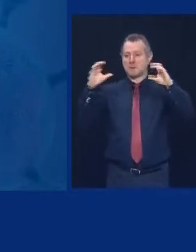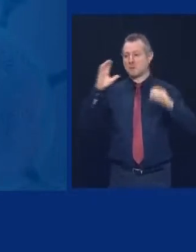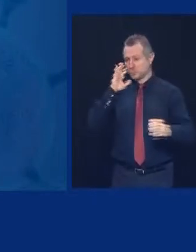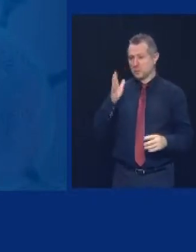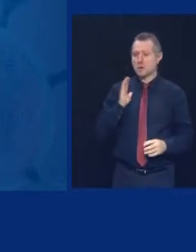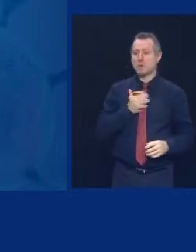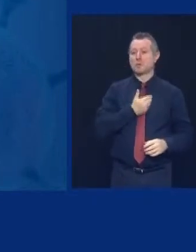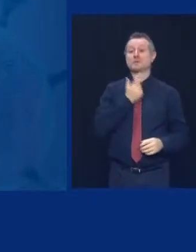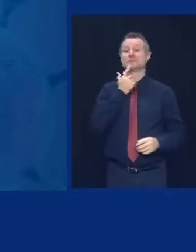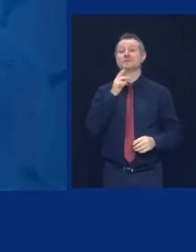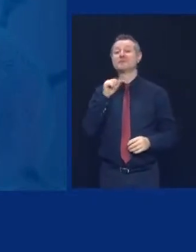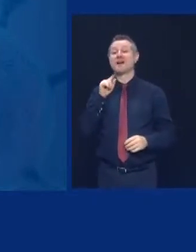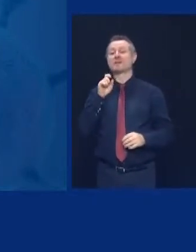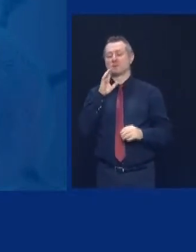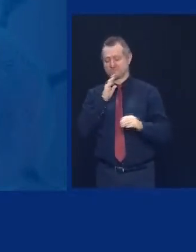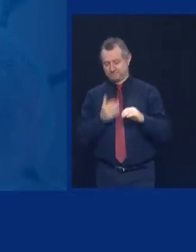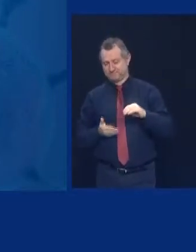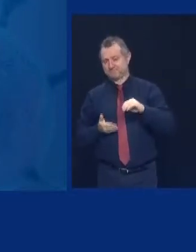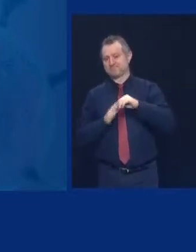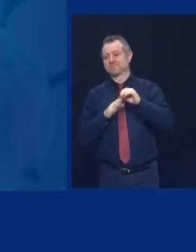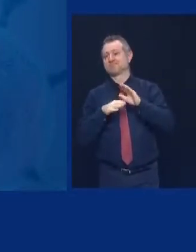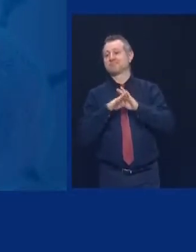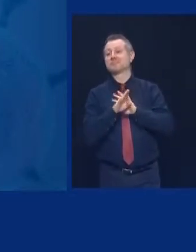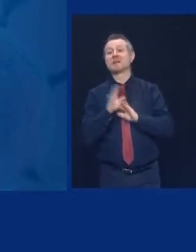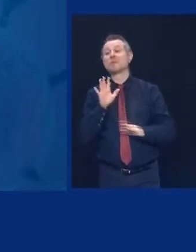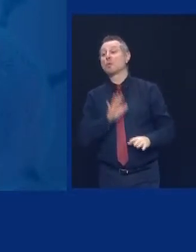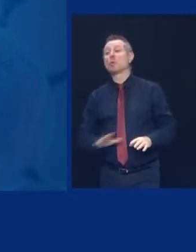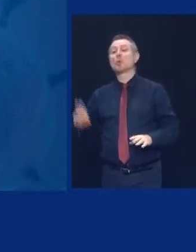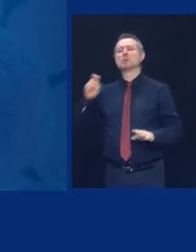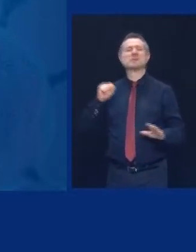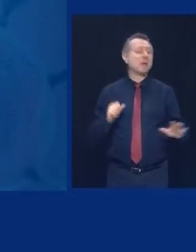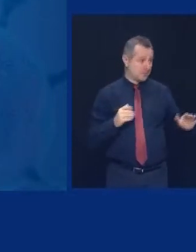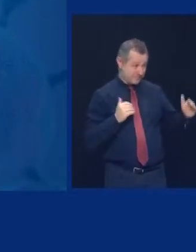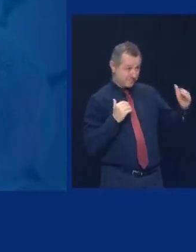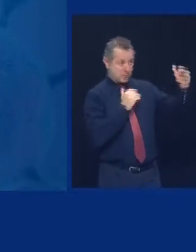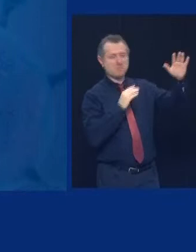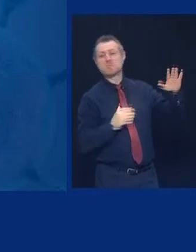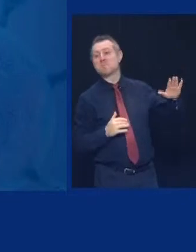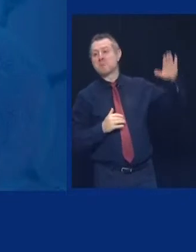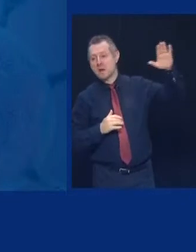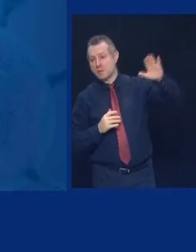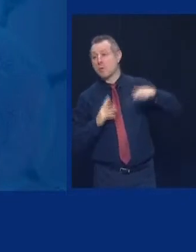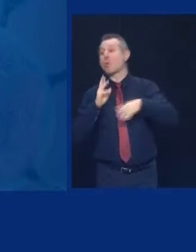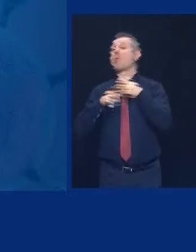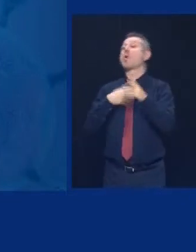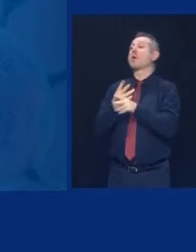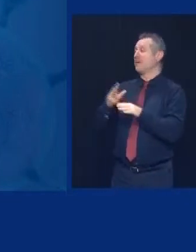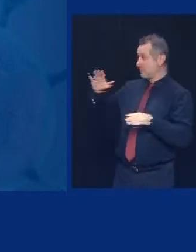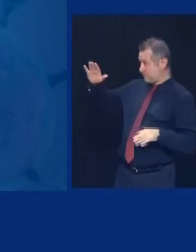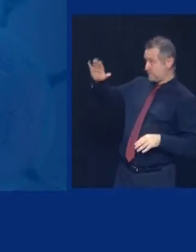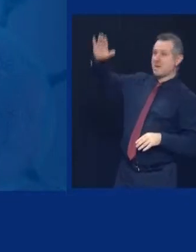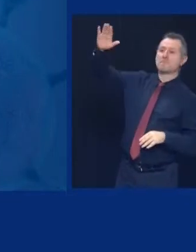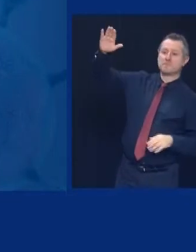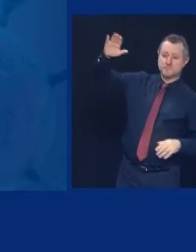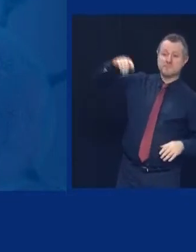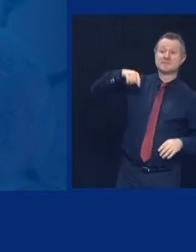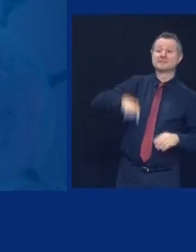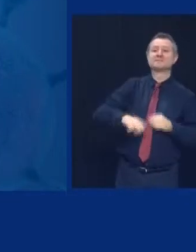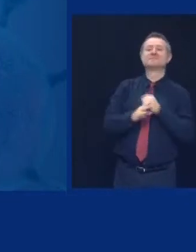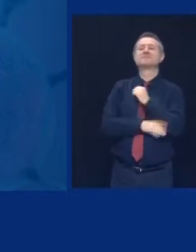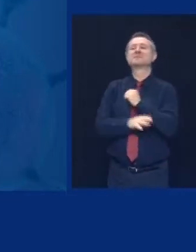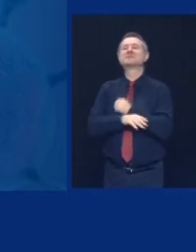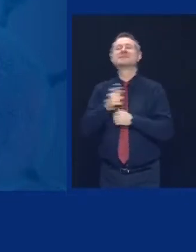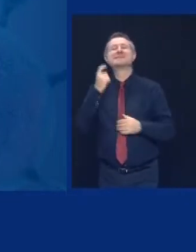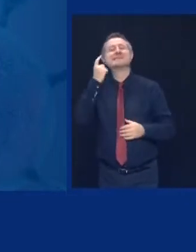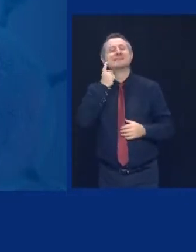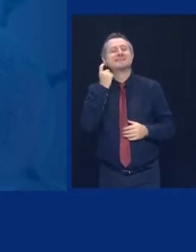You're going to see a higher rate nationwide, and you're going to see a higher rate globally. We're just starting the fall. And I